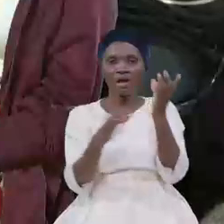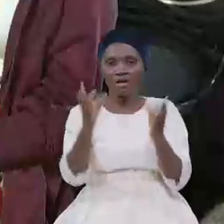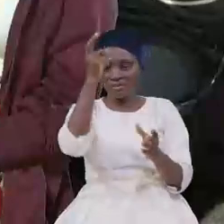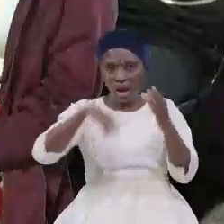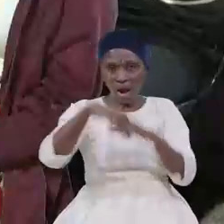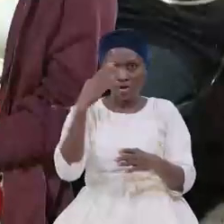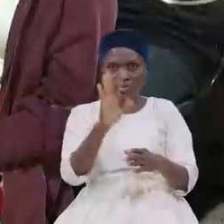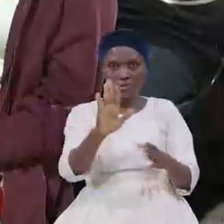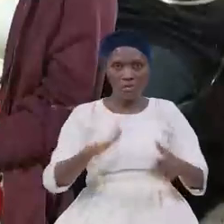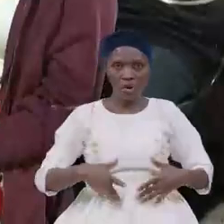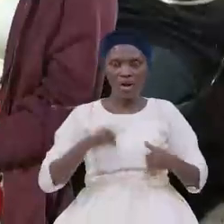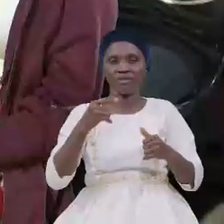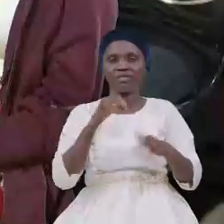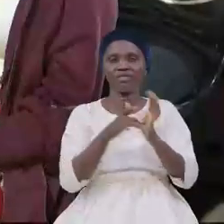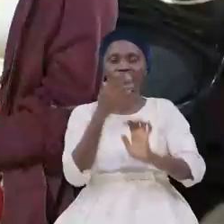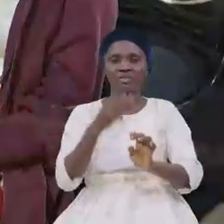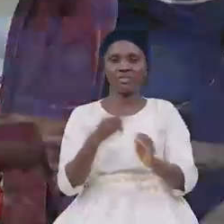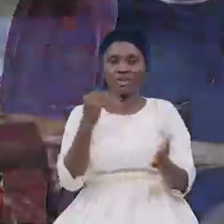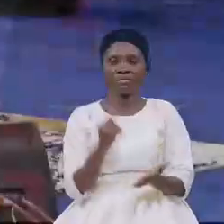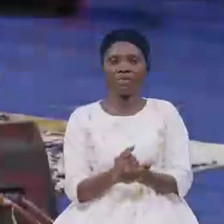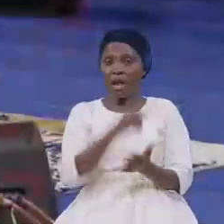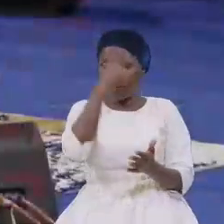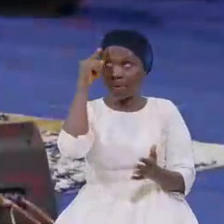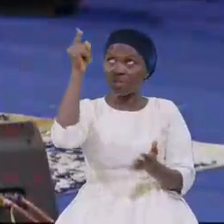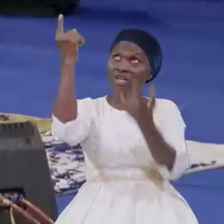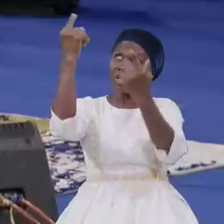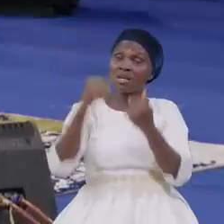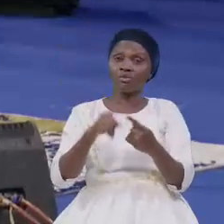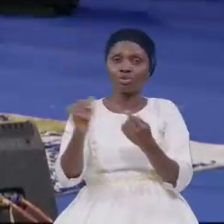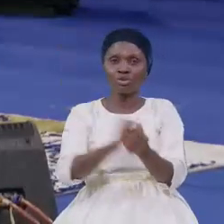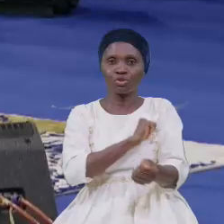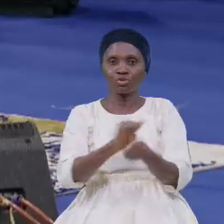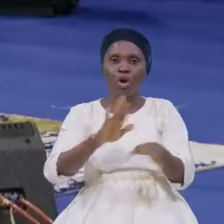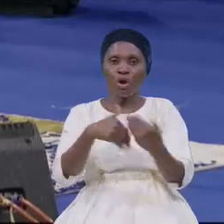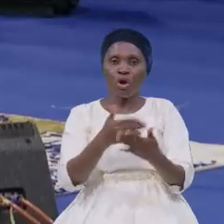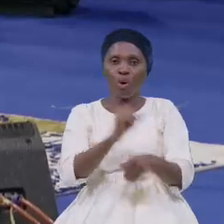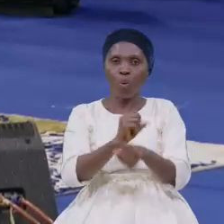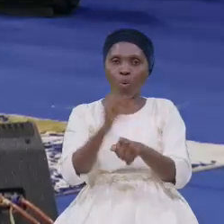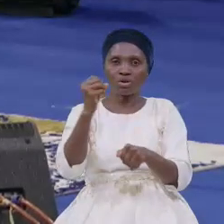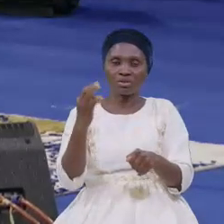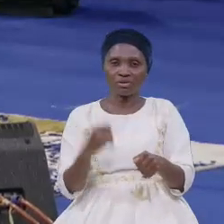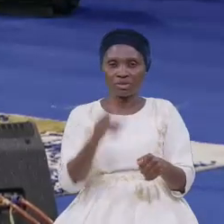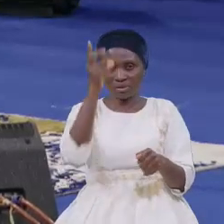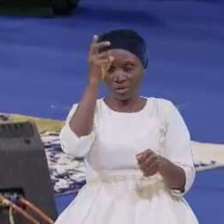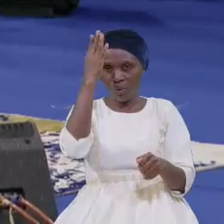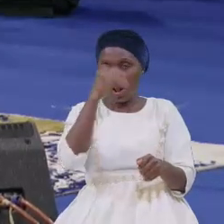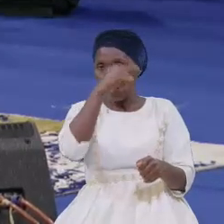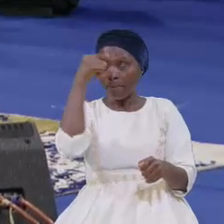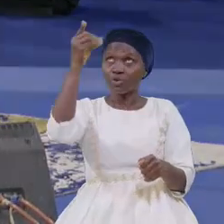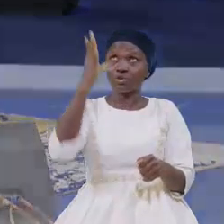destroy all the works of the devil. For God was with him.